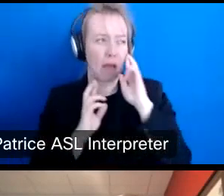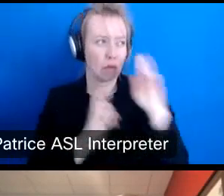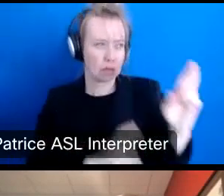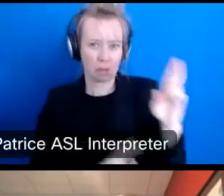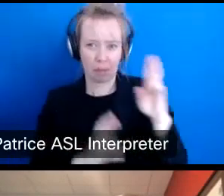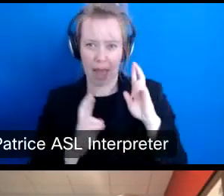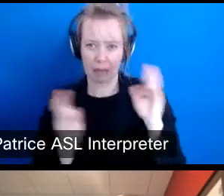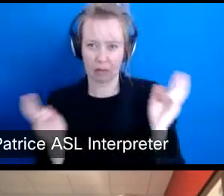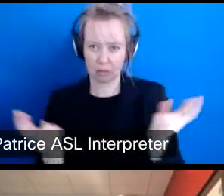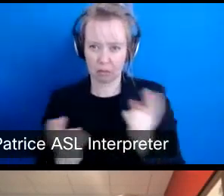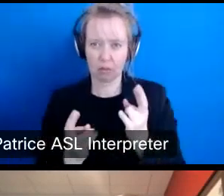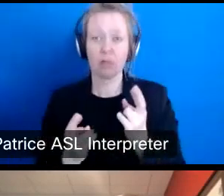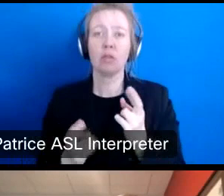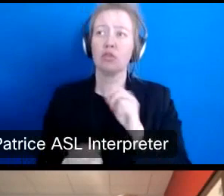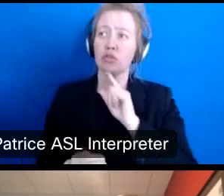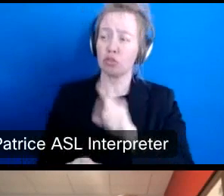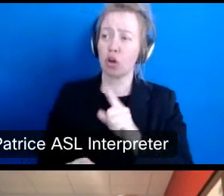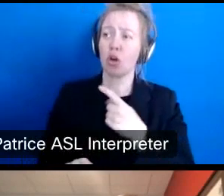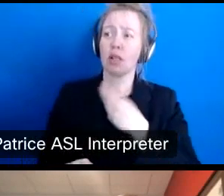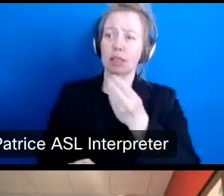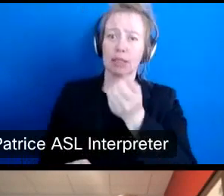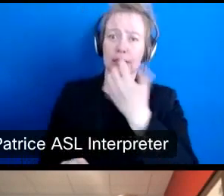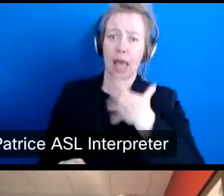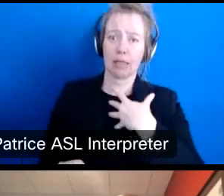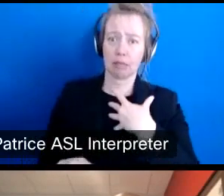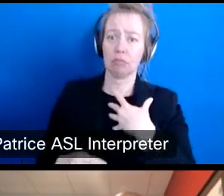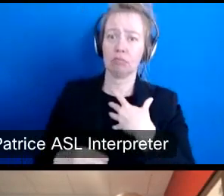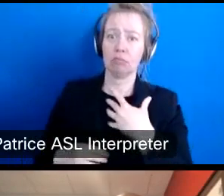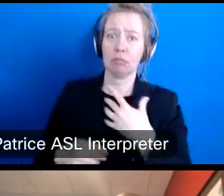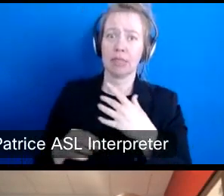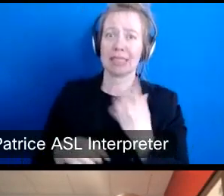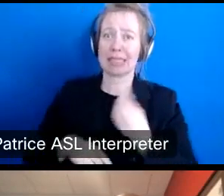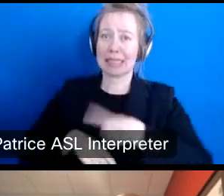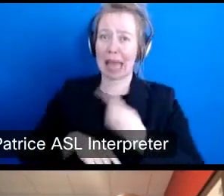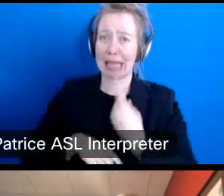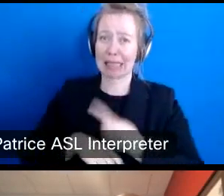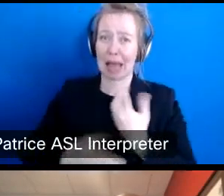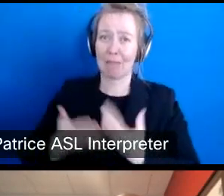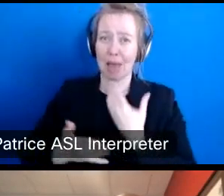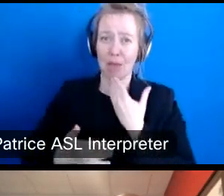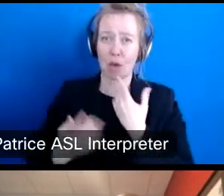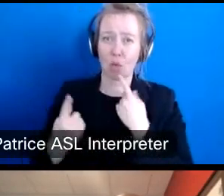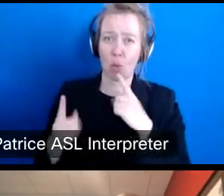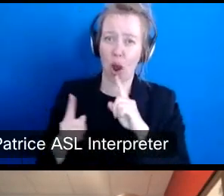let us know a few dates, and we'll see if those dates work, and we'll figure something out to find a date that works